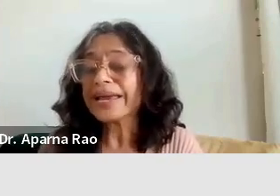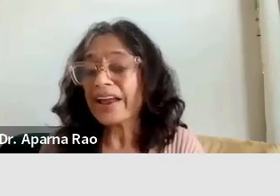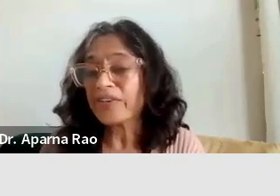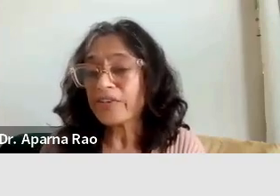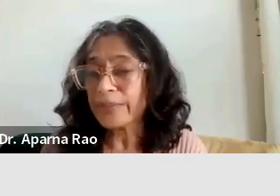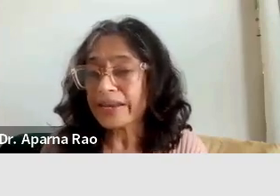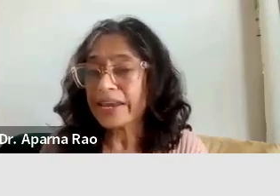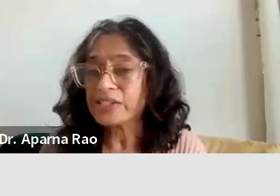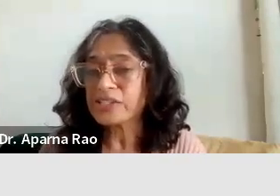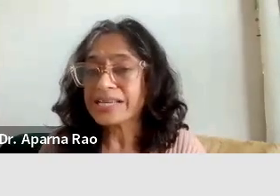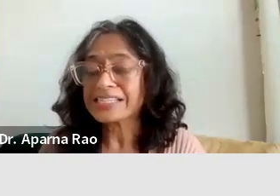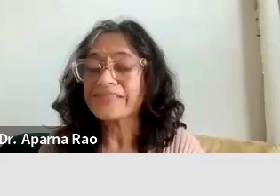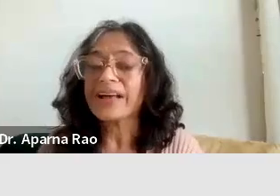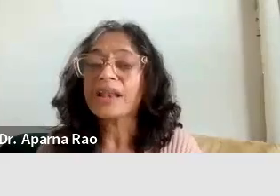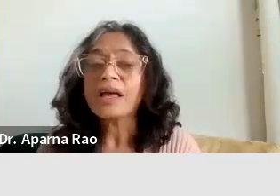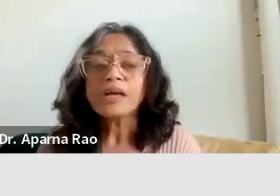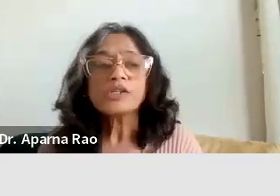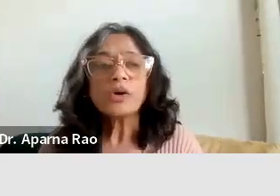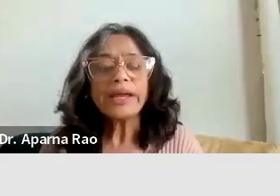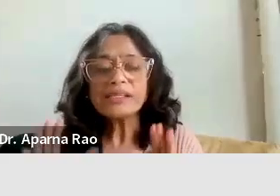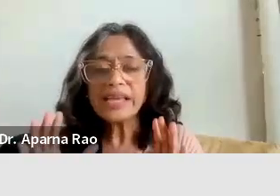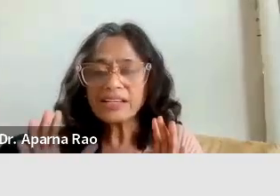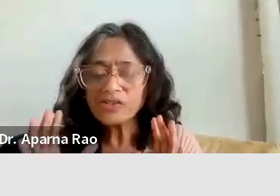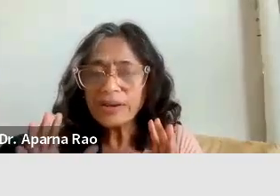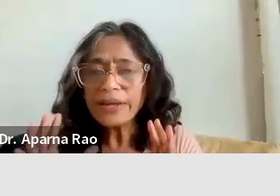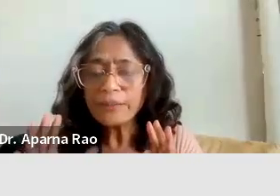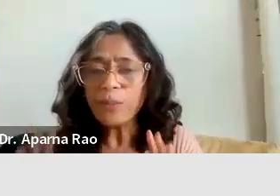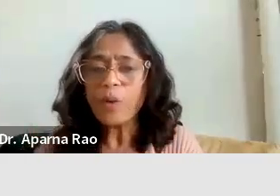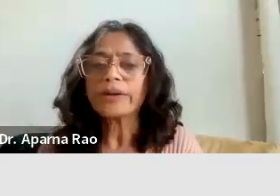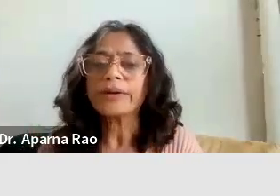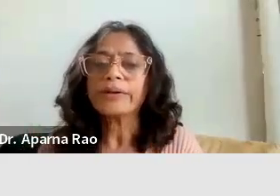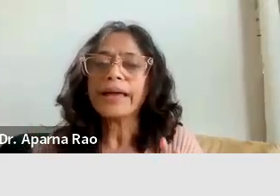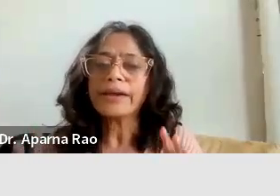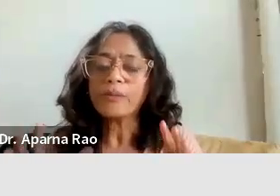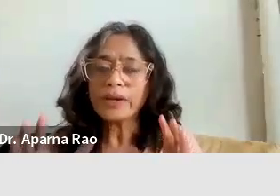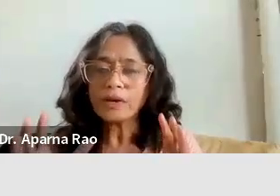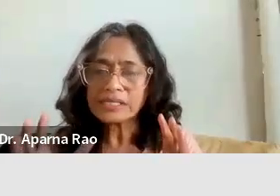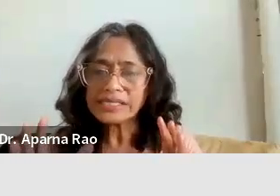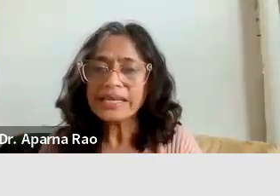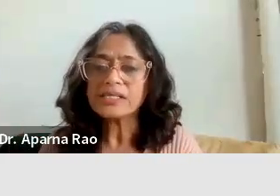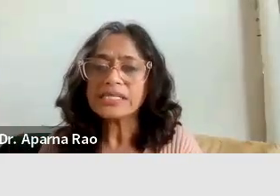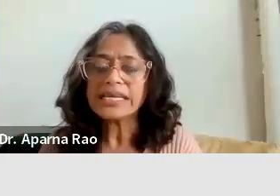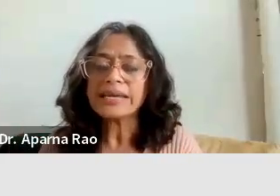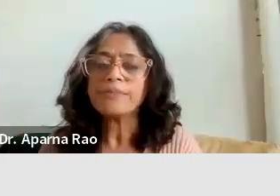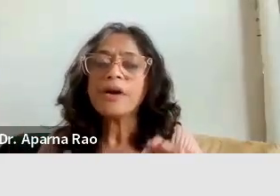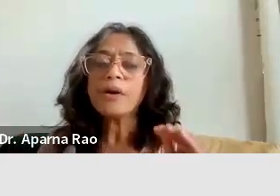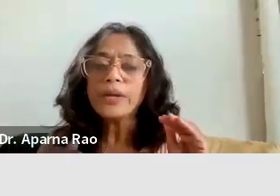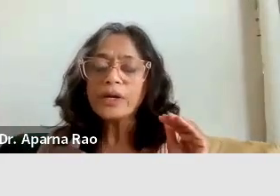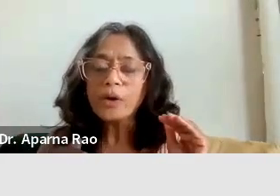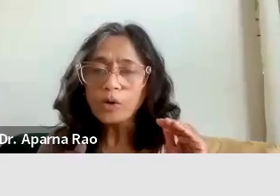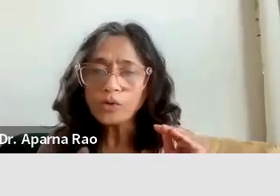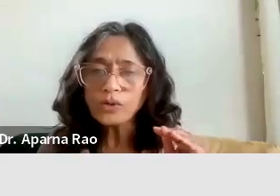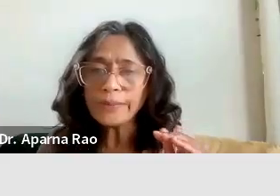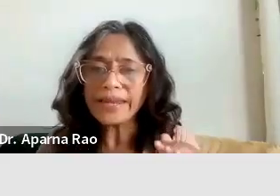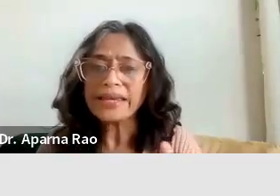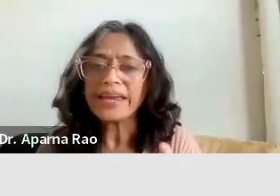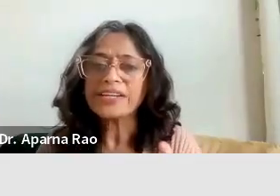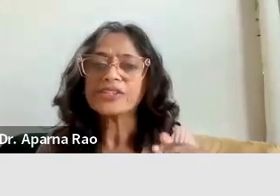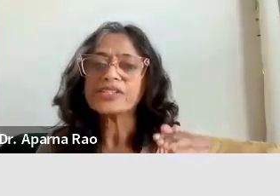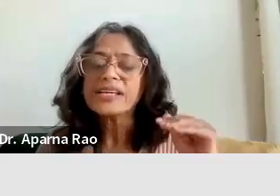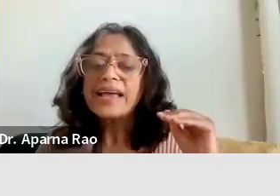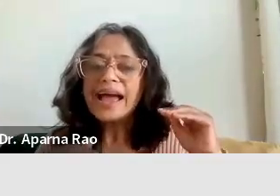the neuropsychiatric medications as well. So it is extremely important that when you're seeing a team, we go through